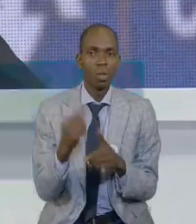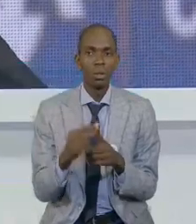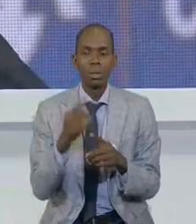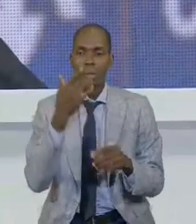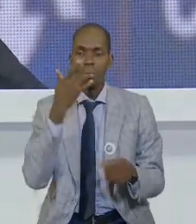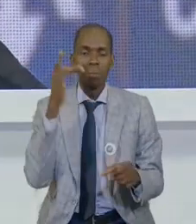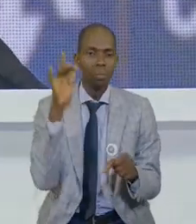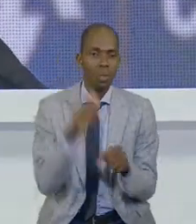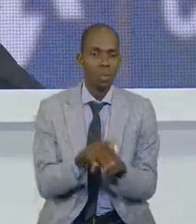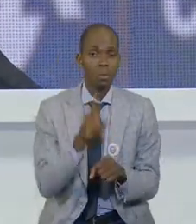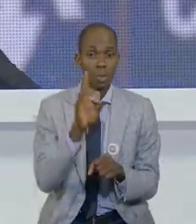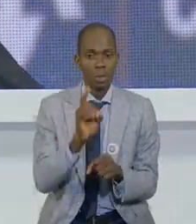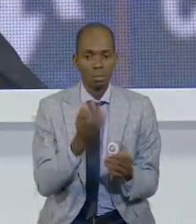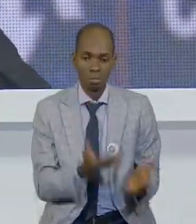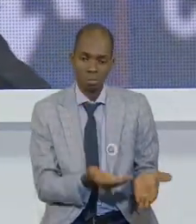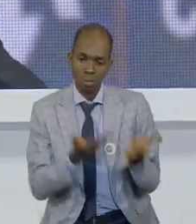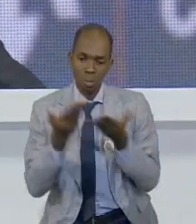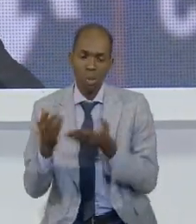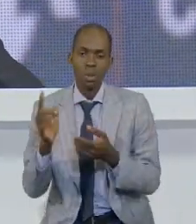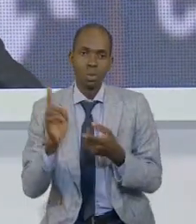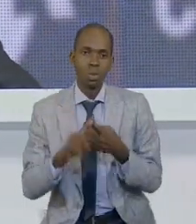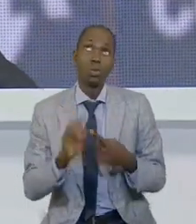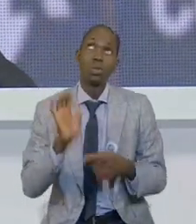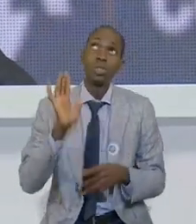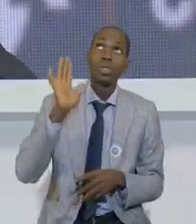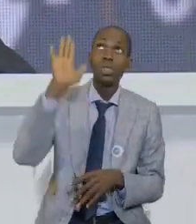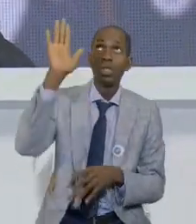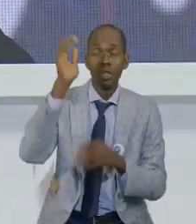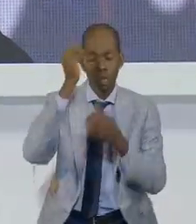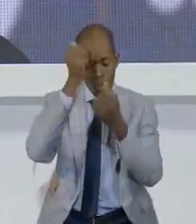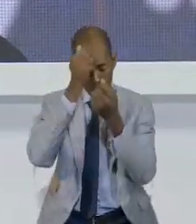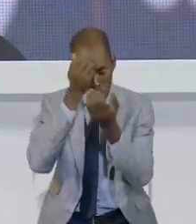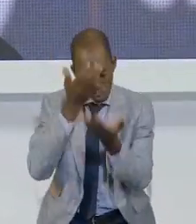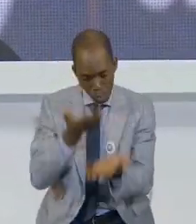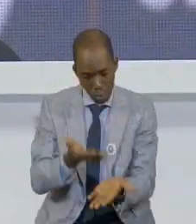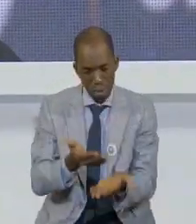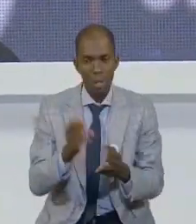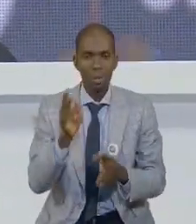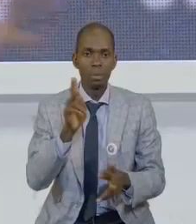to his obedient people foreign